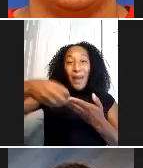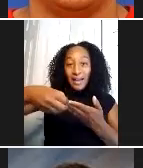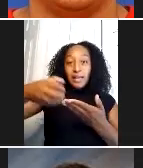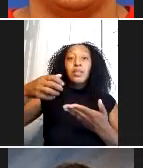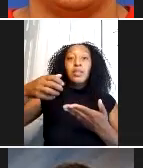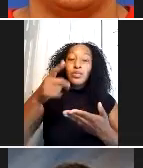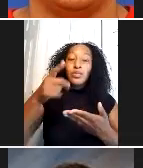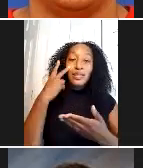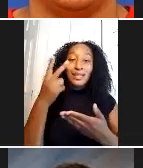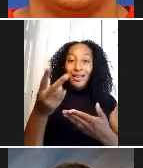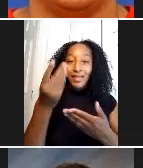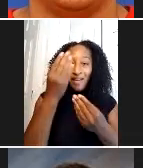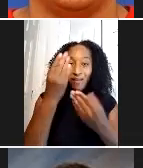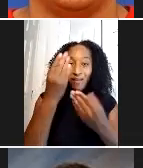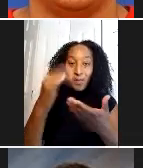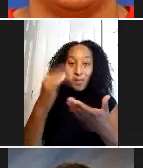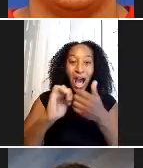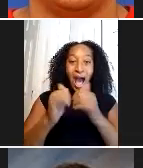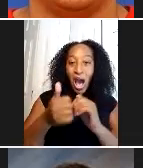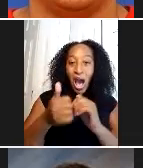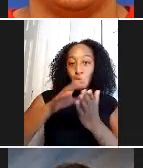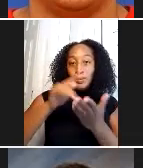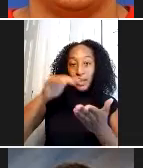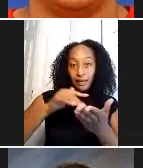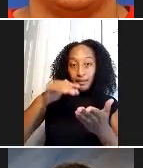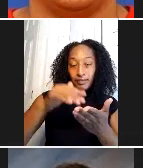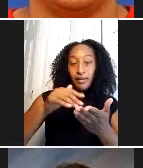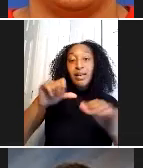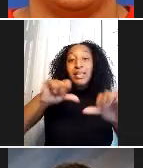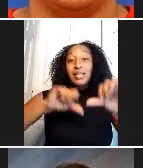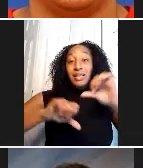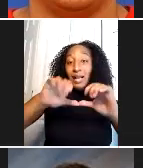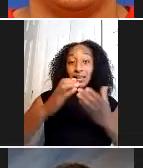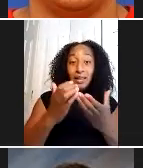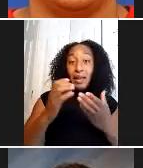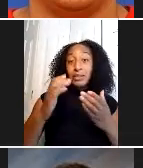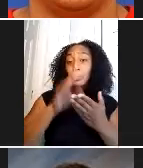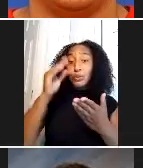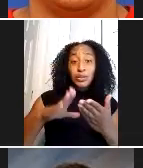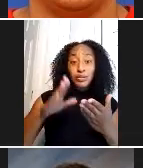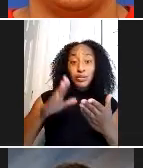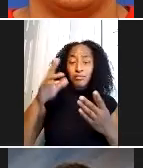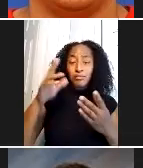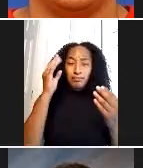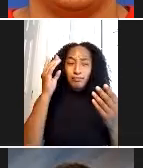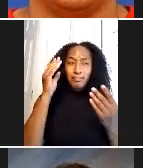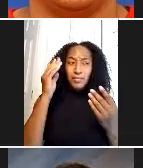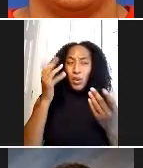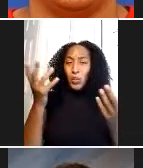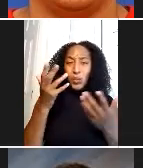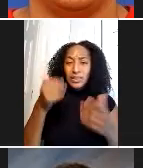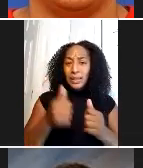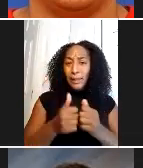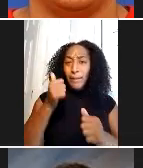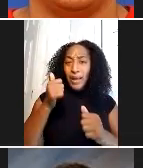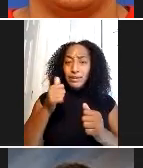A lot of times, especially in a science class, students are wondering, what's the best approach? What do I need to